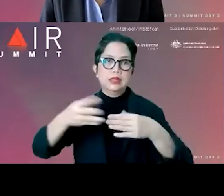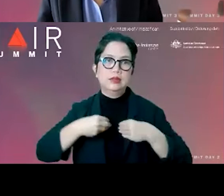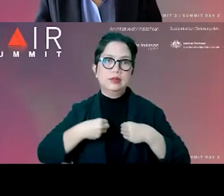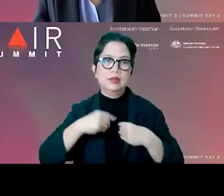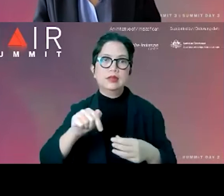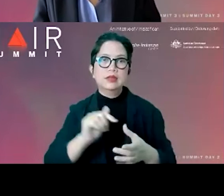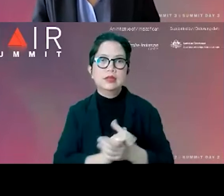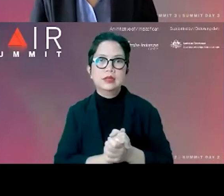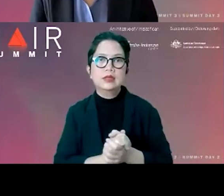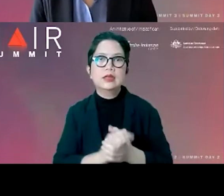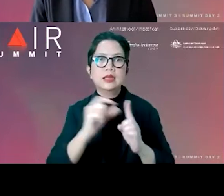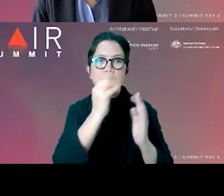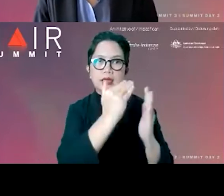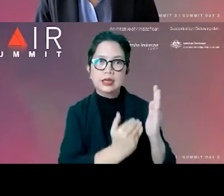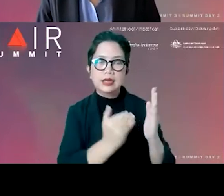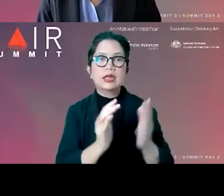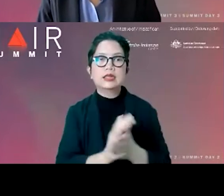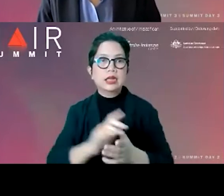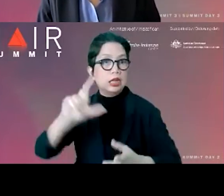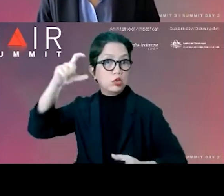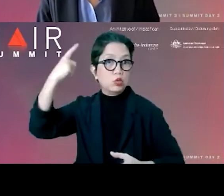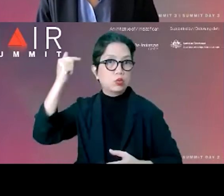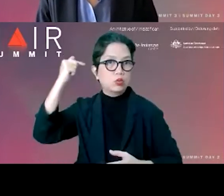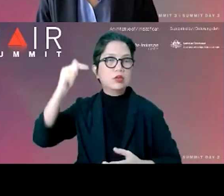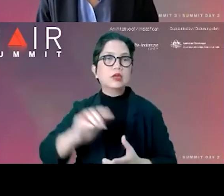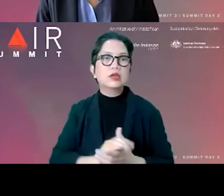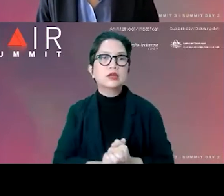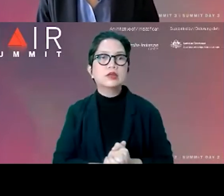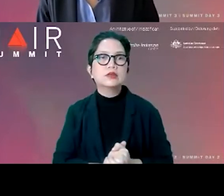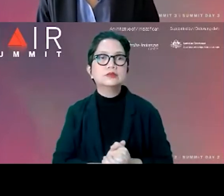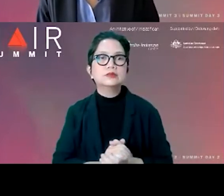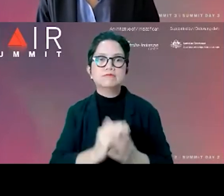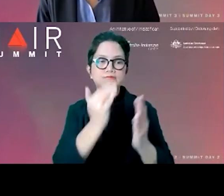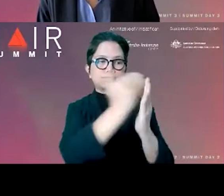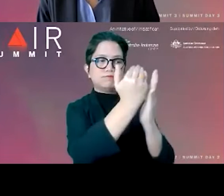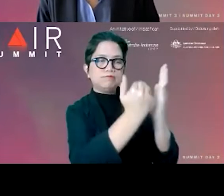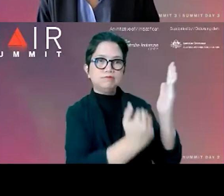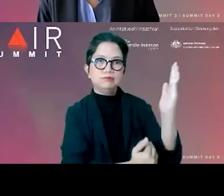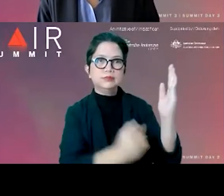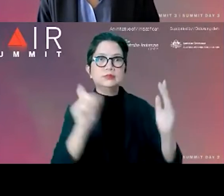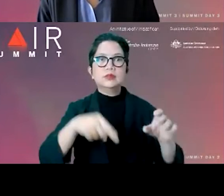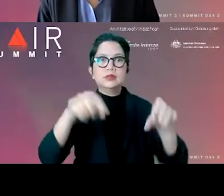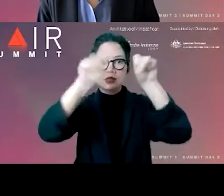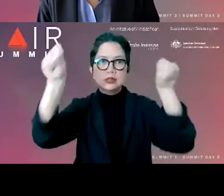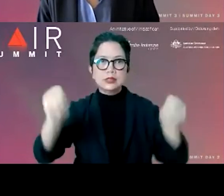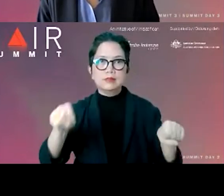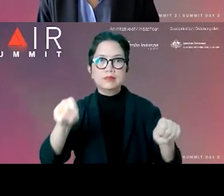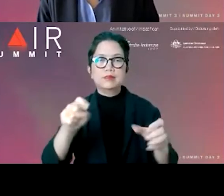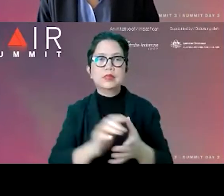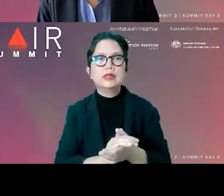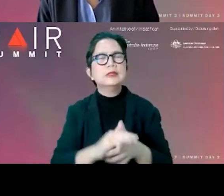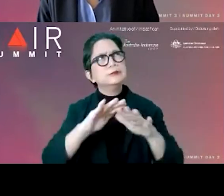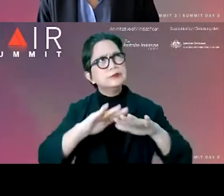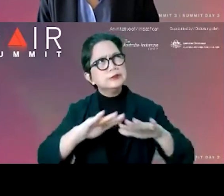about parameter of the model. And the model is still quite simple, but